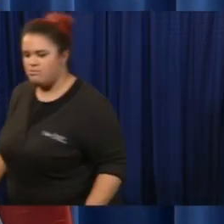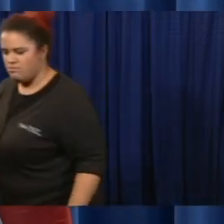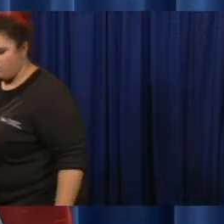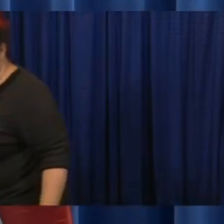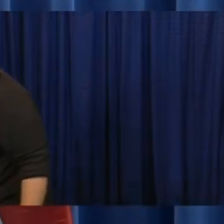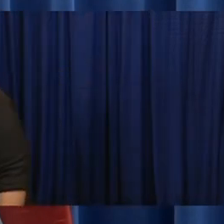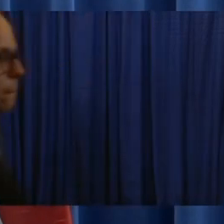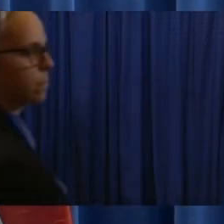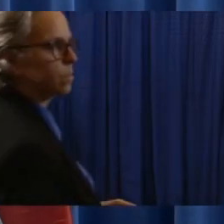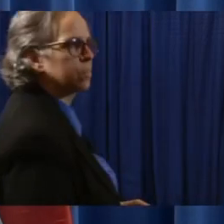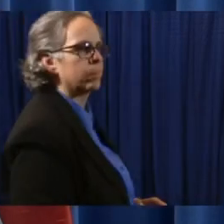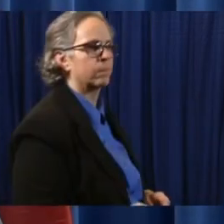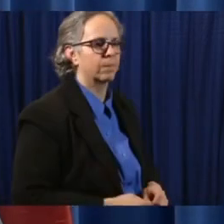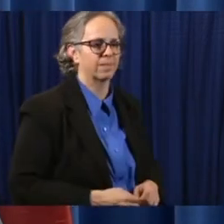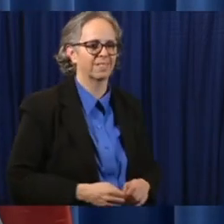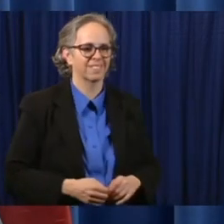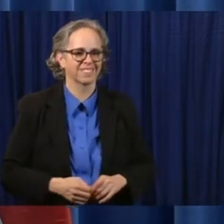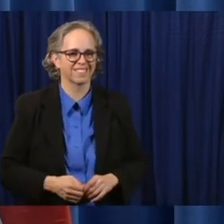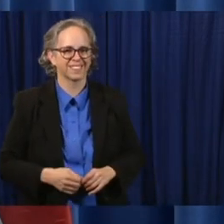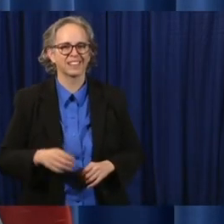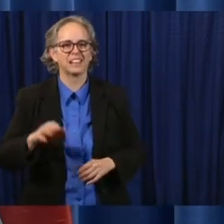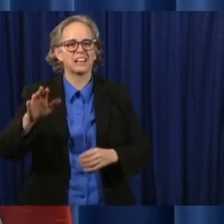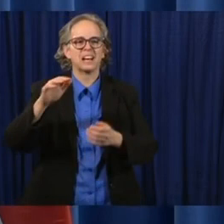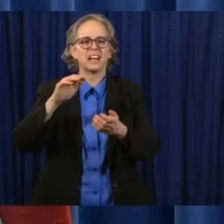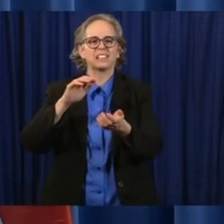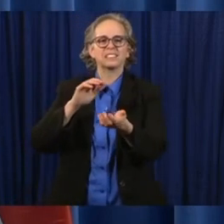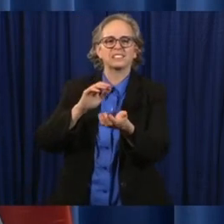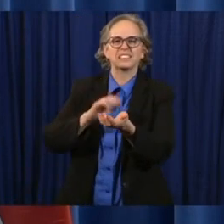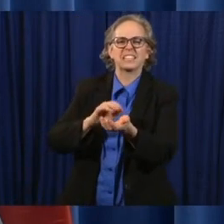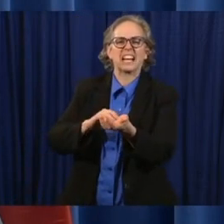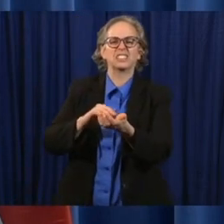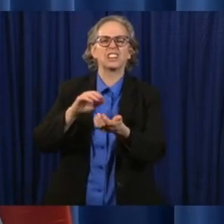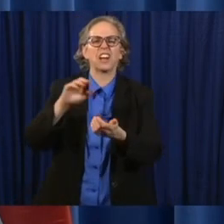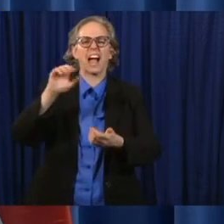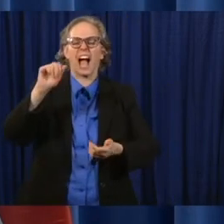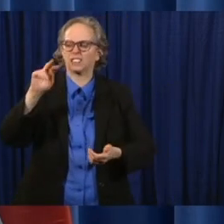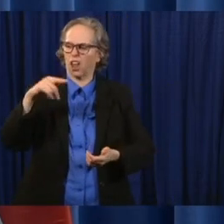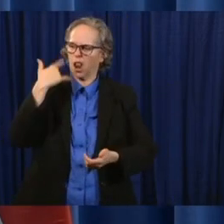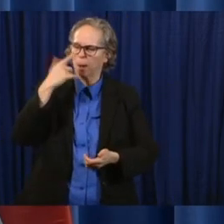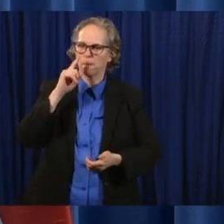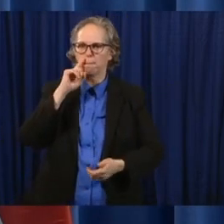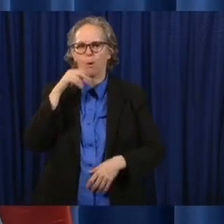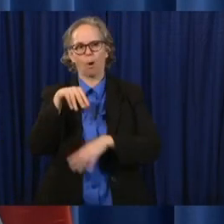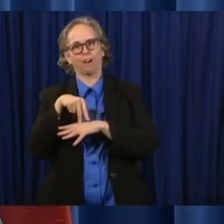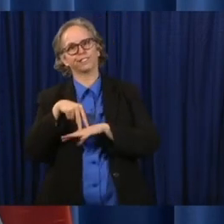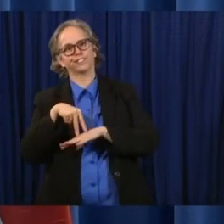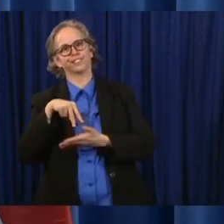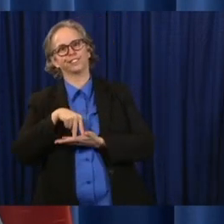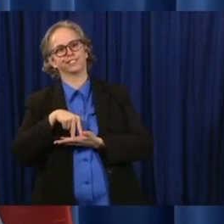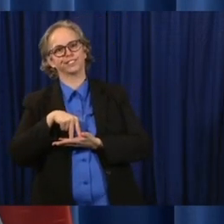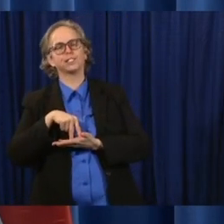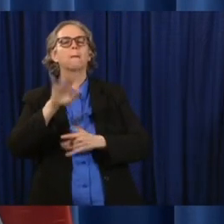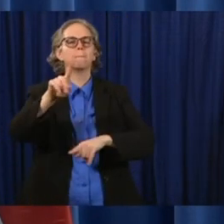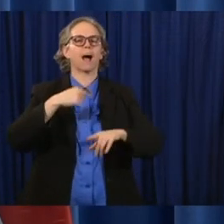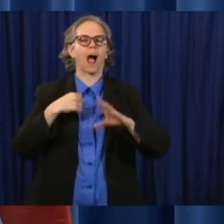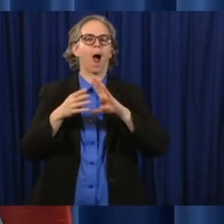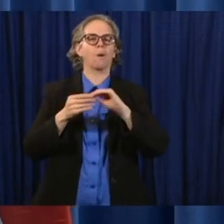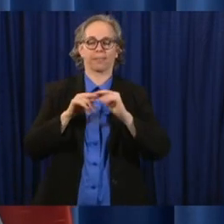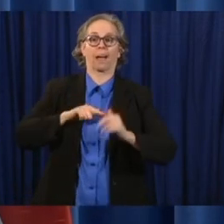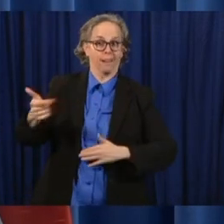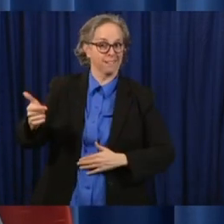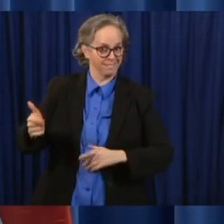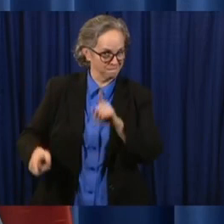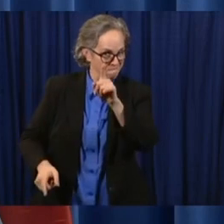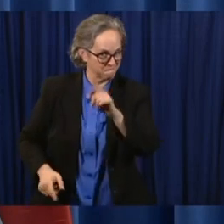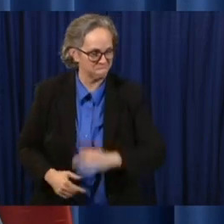Dr. Acton's getting bored over here. I'm going to let her answer a question. I'll start. One of our challenges I